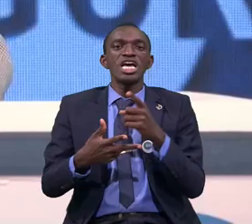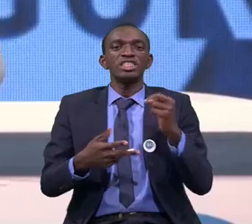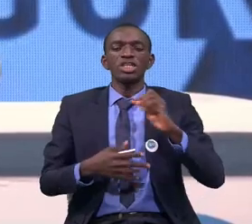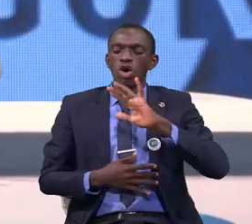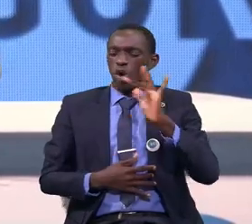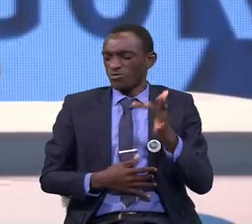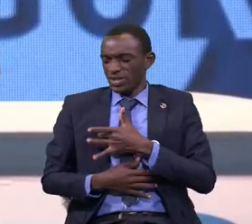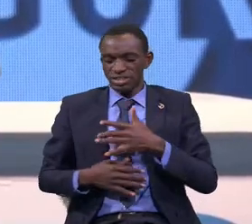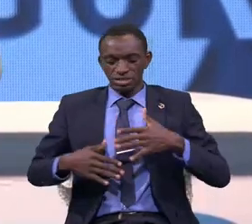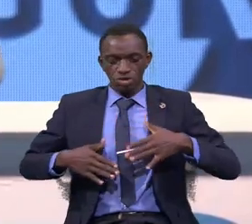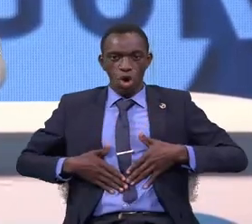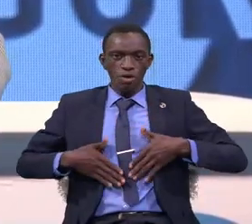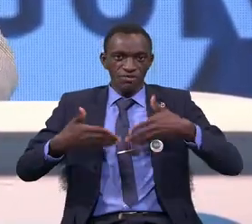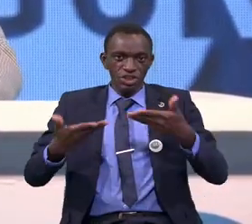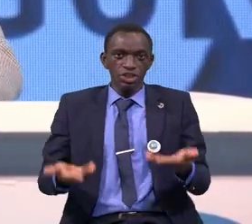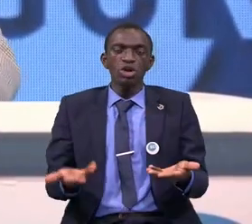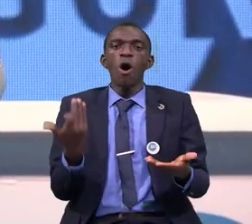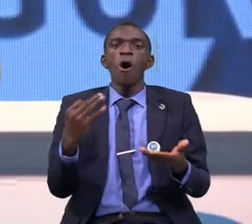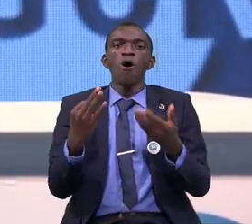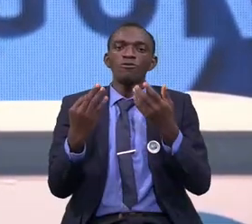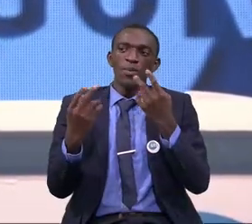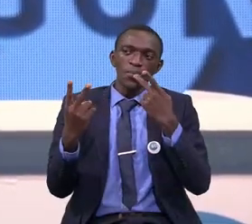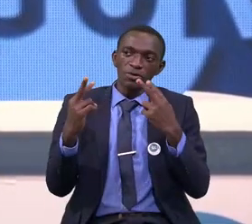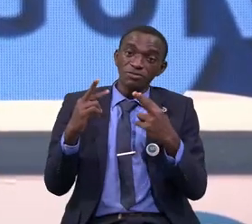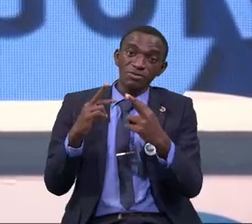of prophet, prince, penitent.